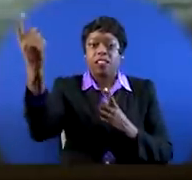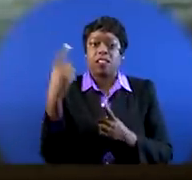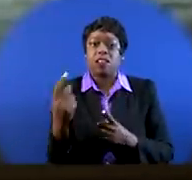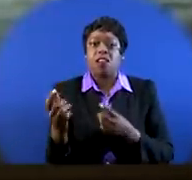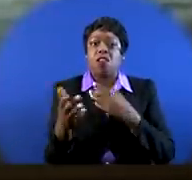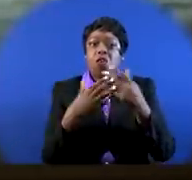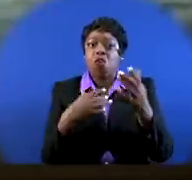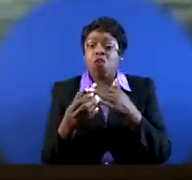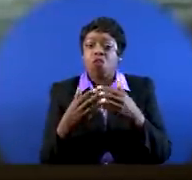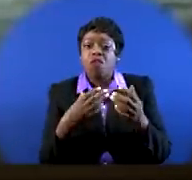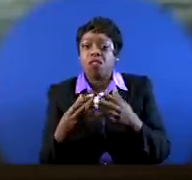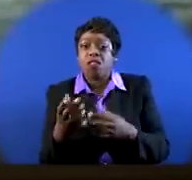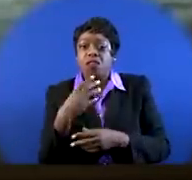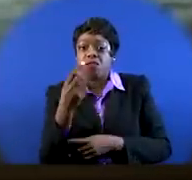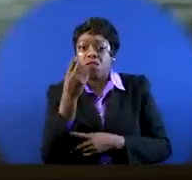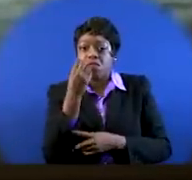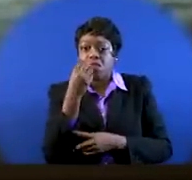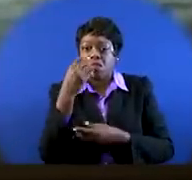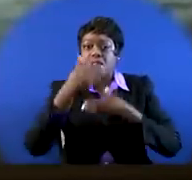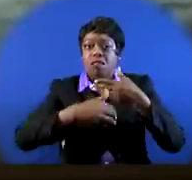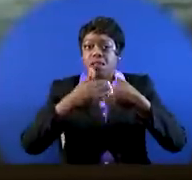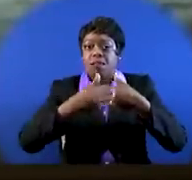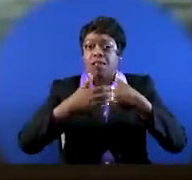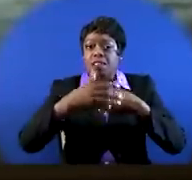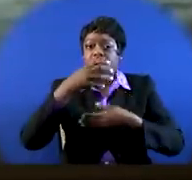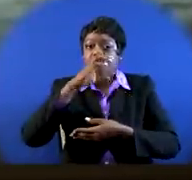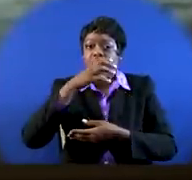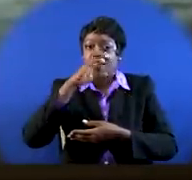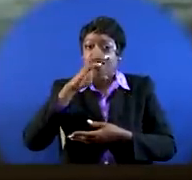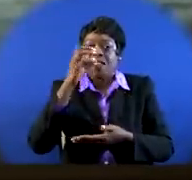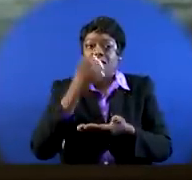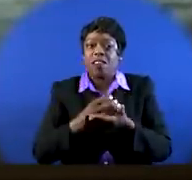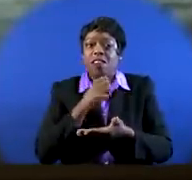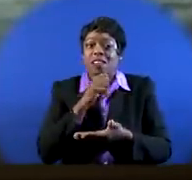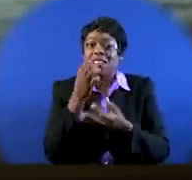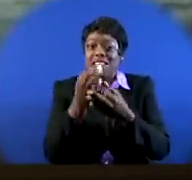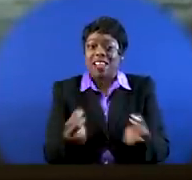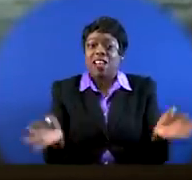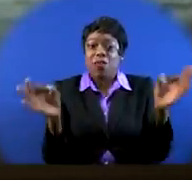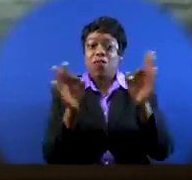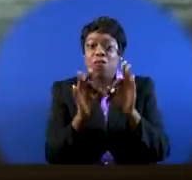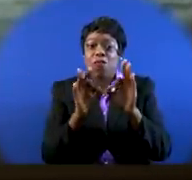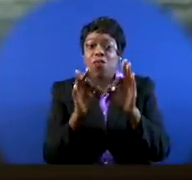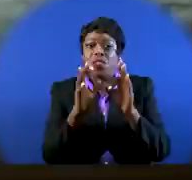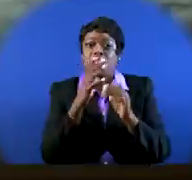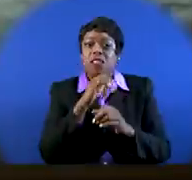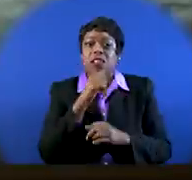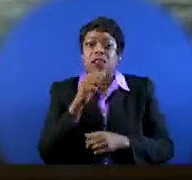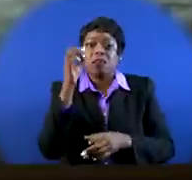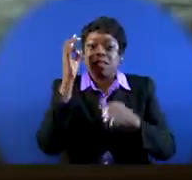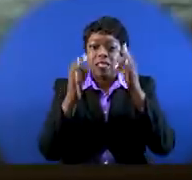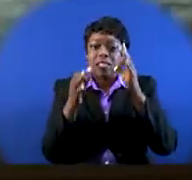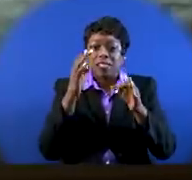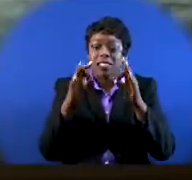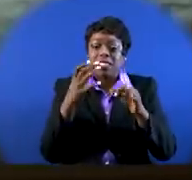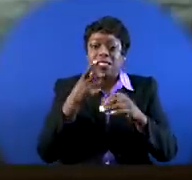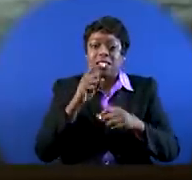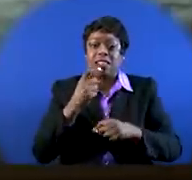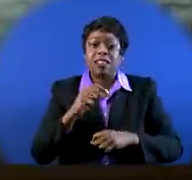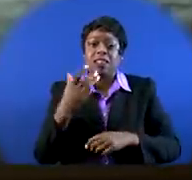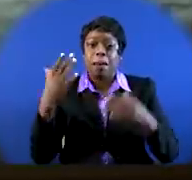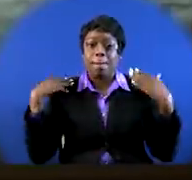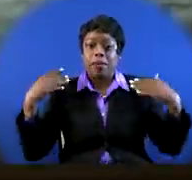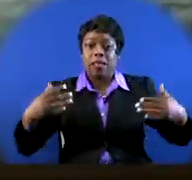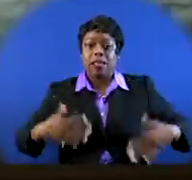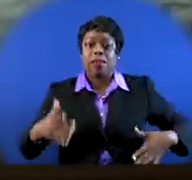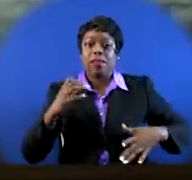Whoever therefore eats the bread or drinks the cup of the Lord in an unworthy manner will be answerable for the body and